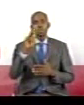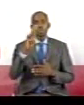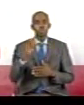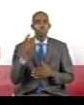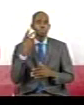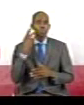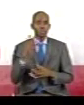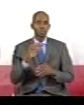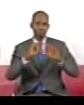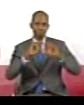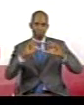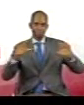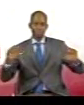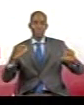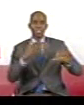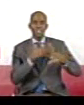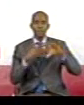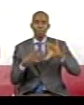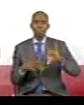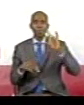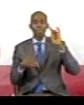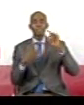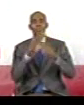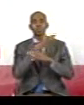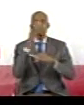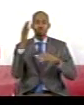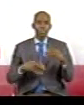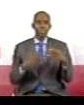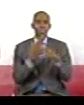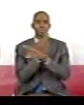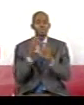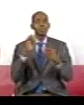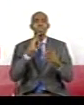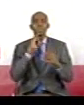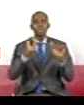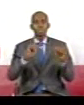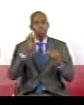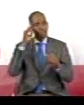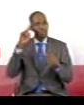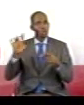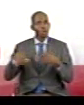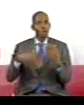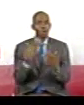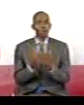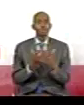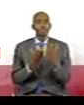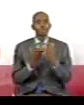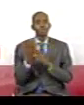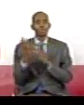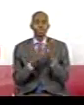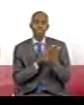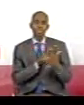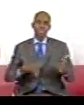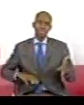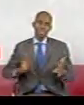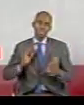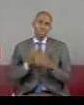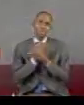and discover that total redemption is available to all through Jesus Christ, our Savior.